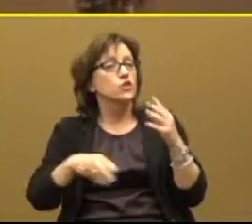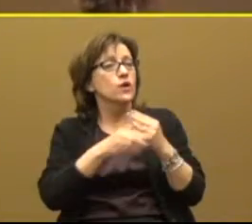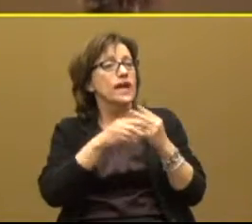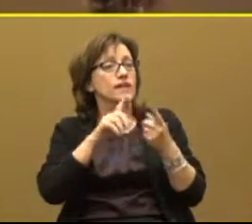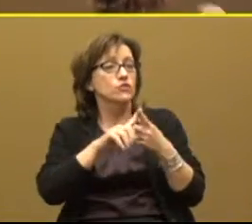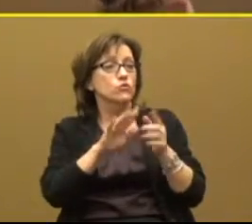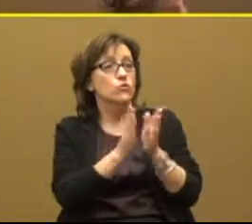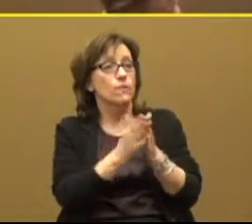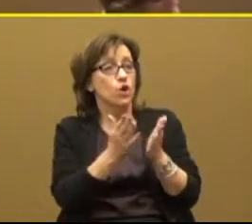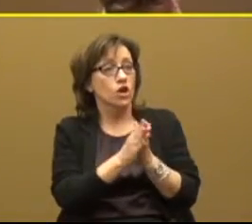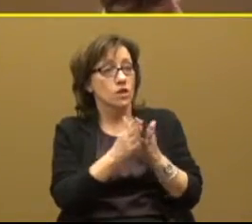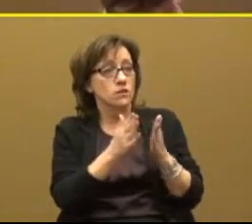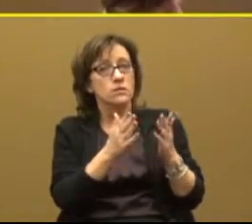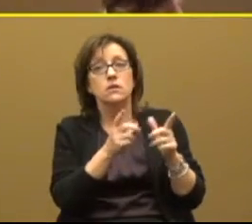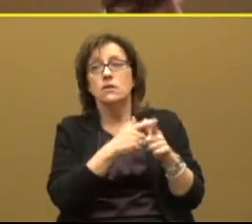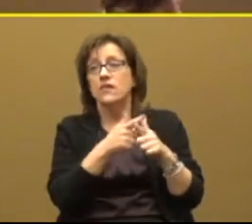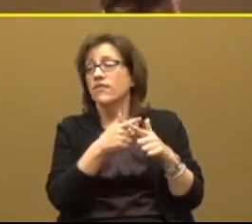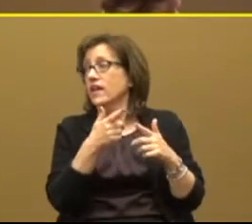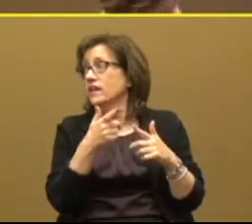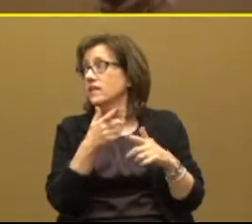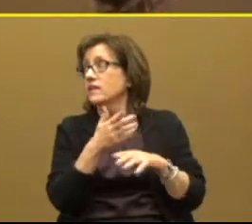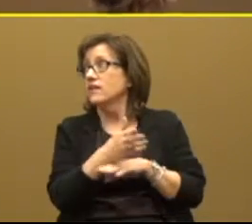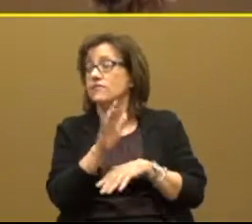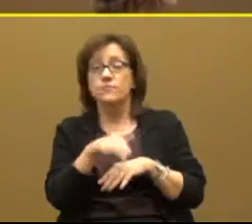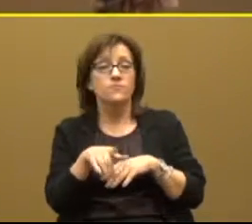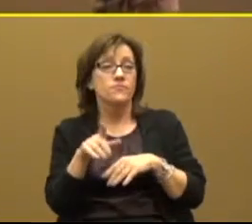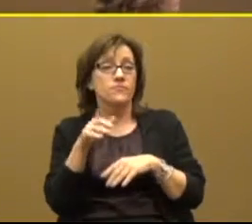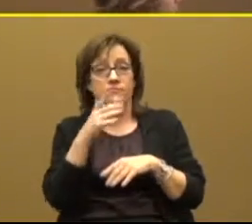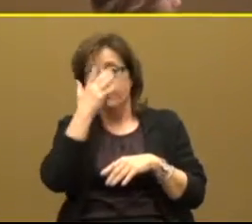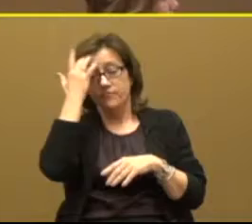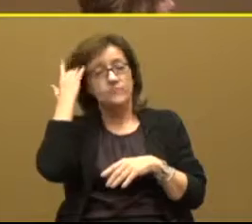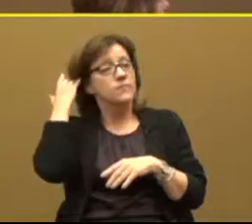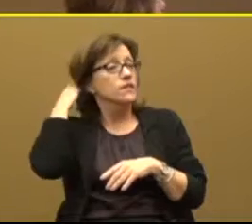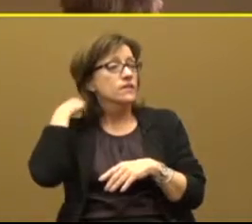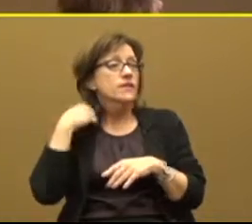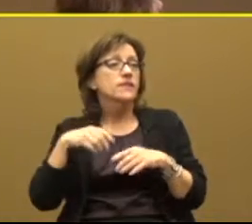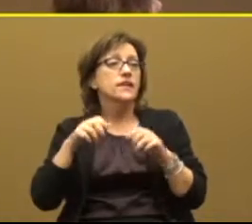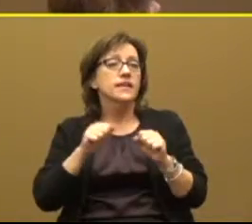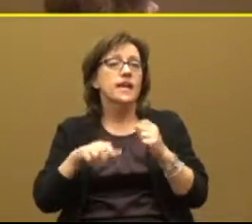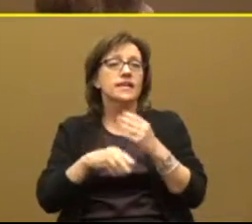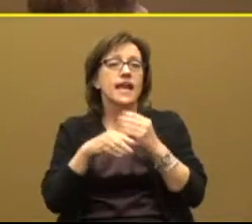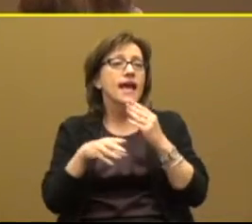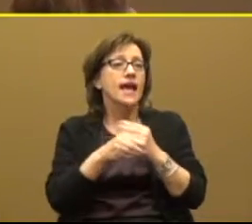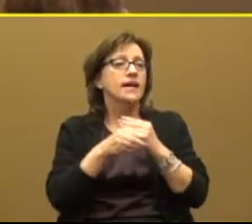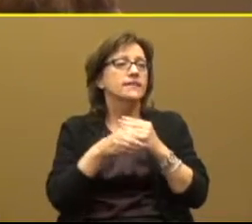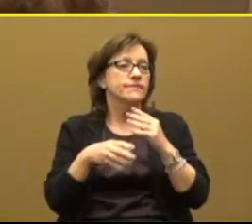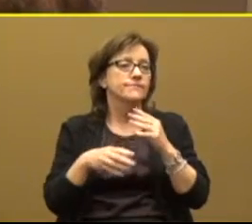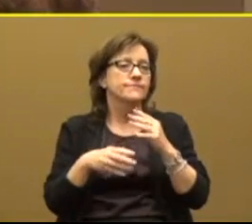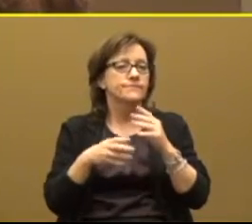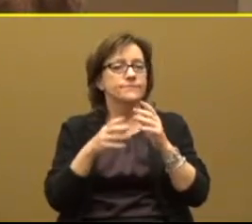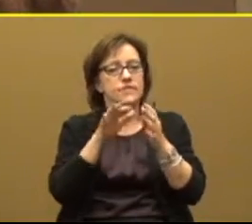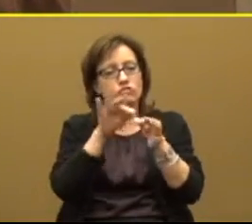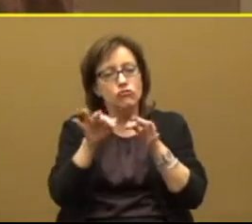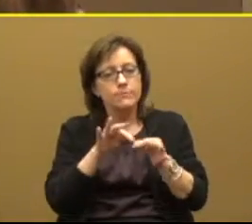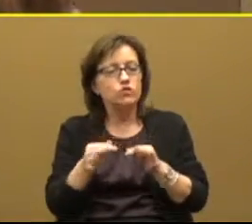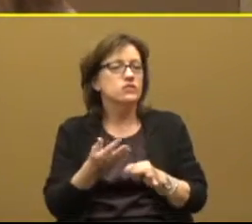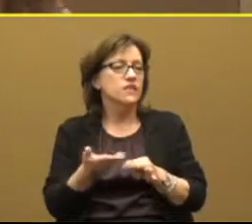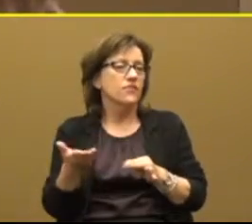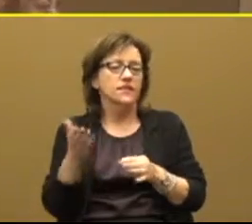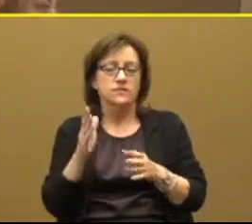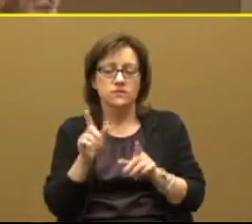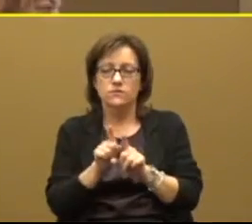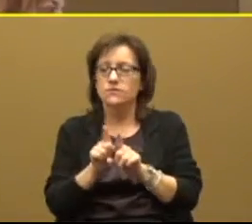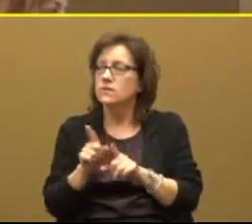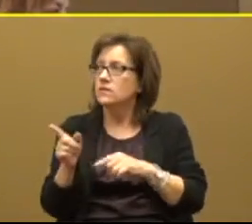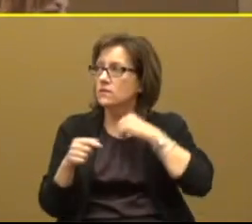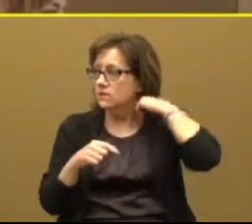book. And beyond that, they can add attributes and so on. So as you see that, the